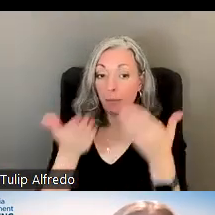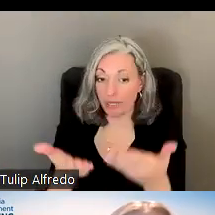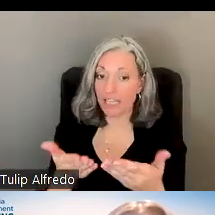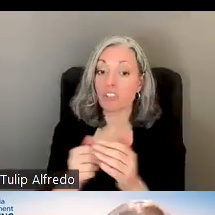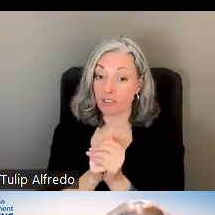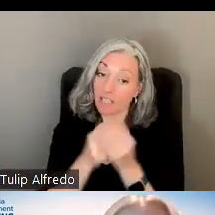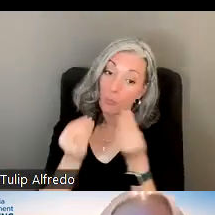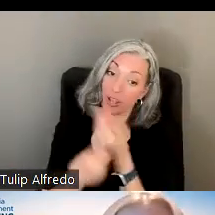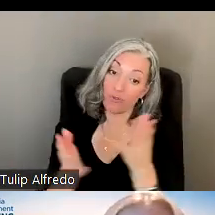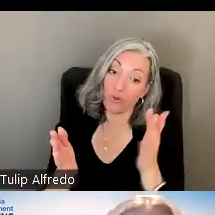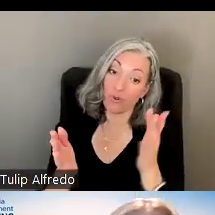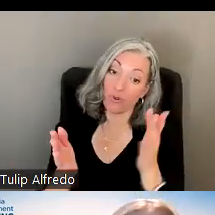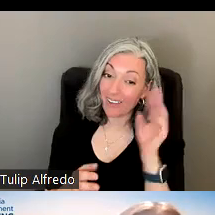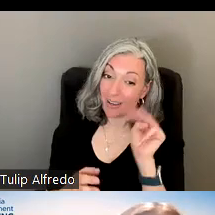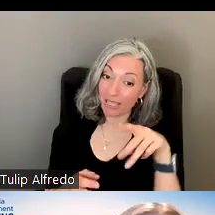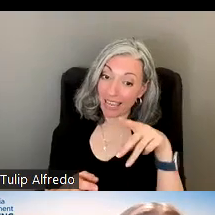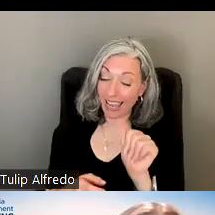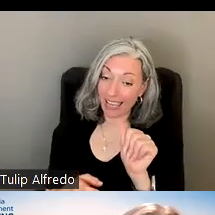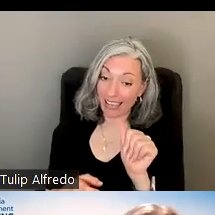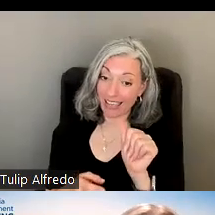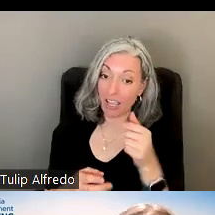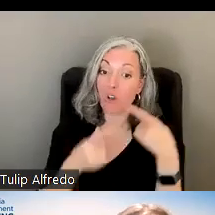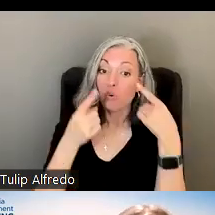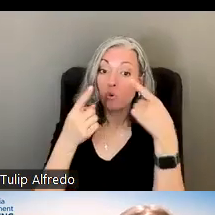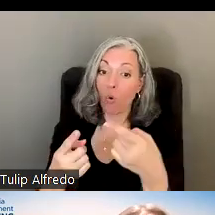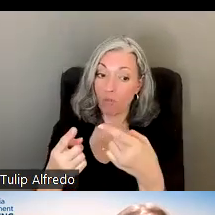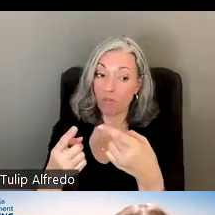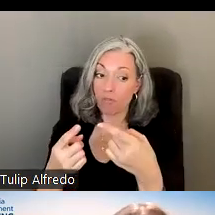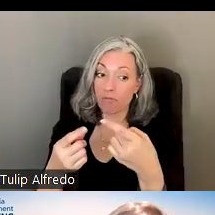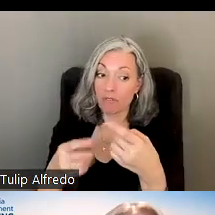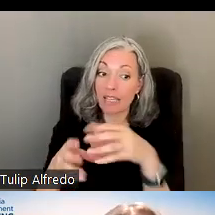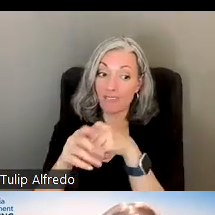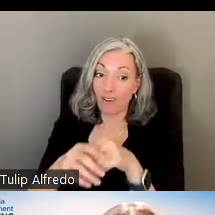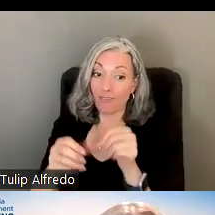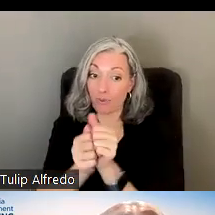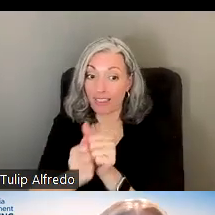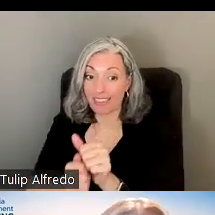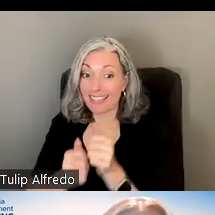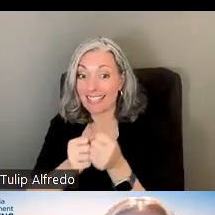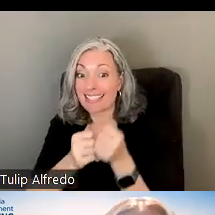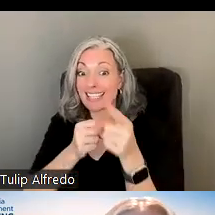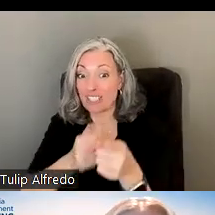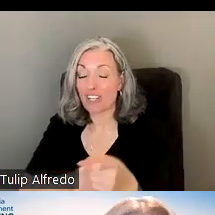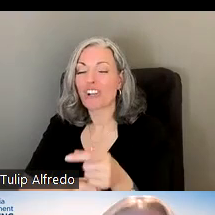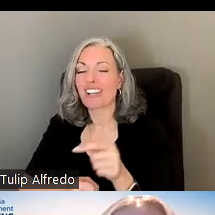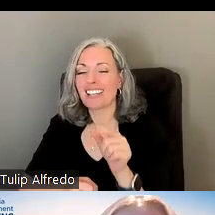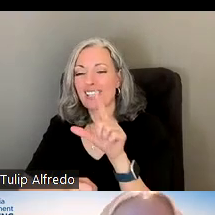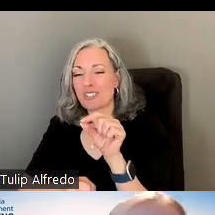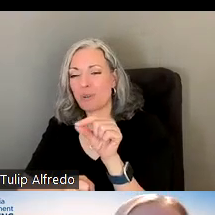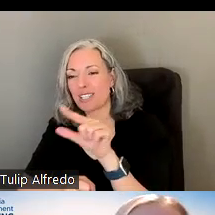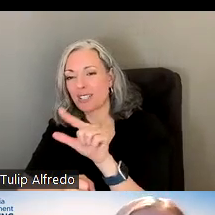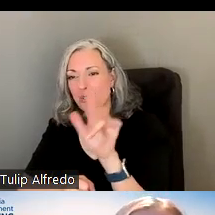inform California's Master Plan for Aging initiatives moving into 2025, 2026. Kind of hard to say, but we're